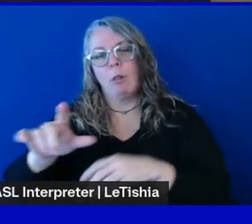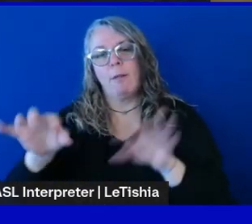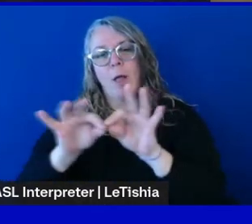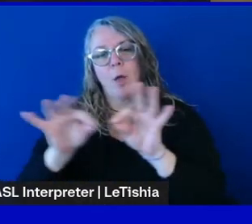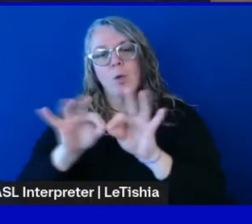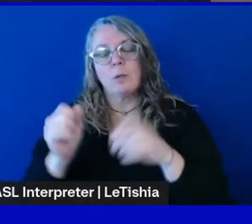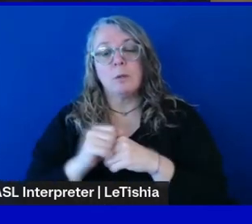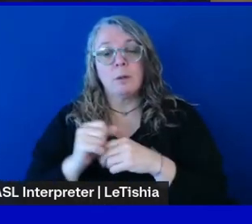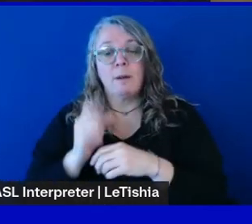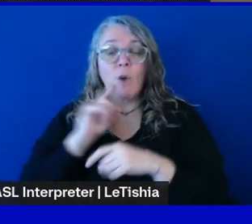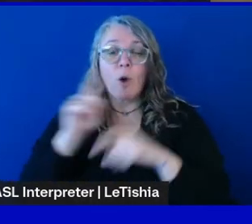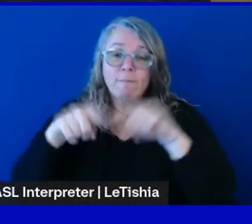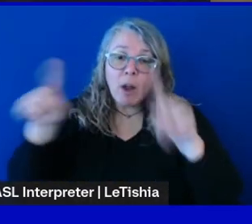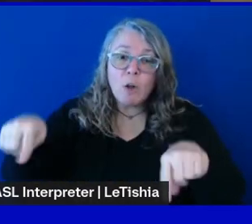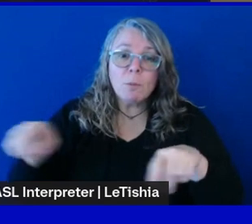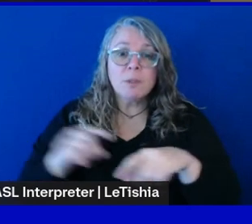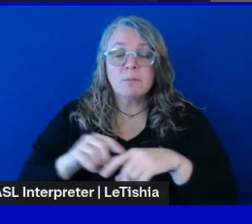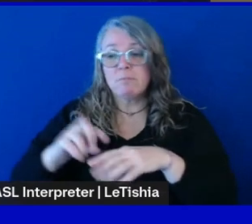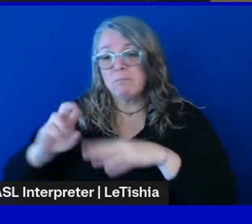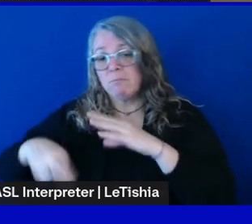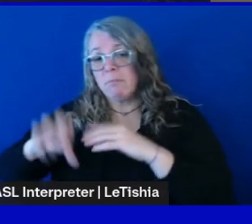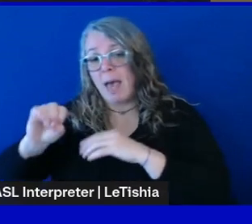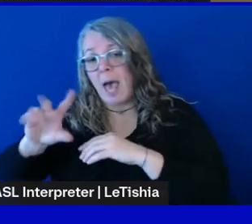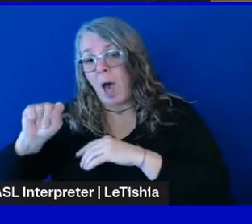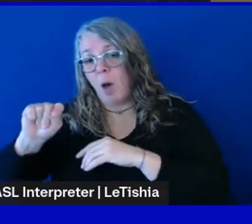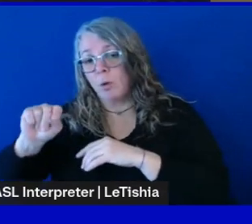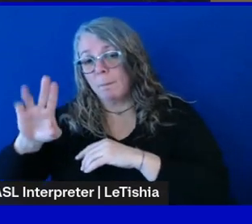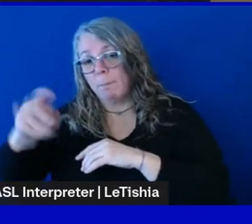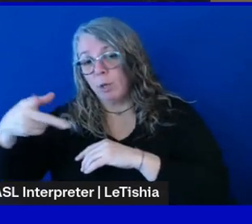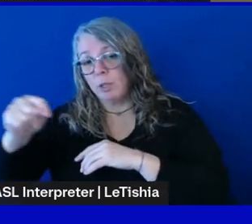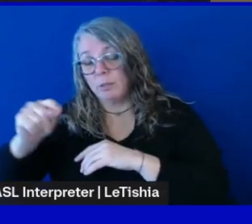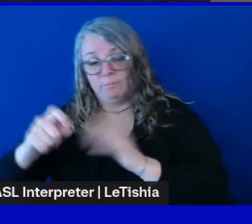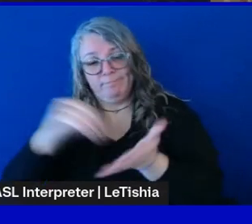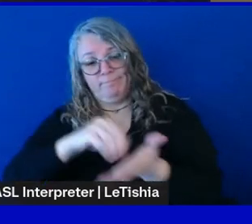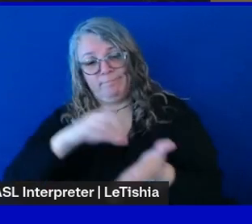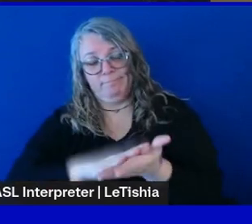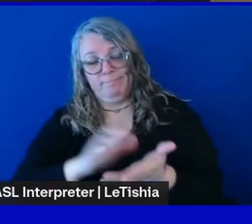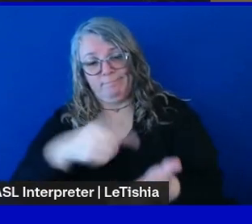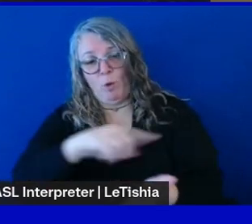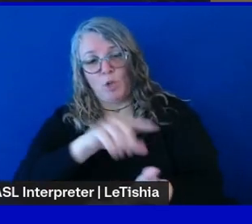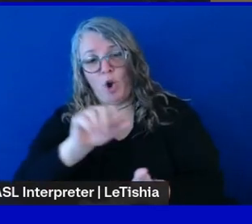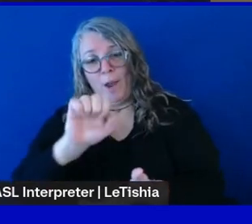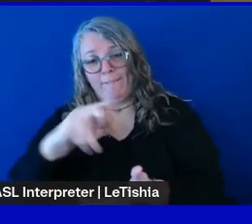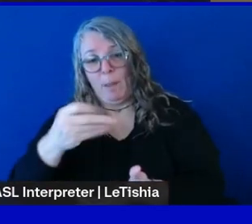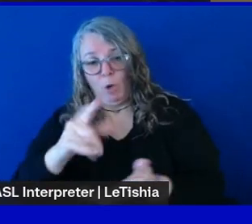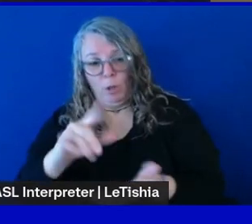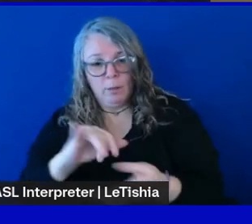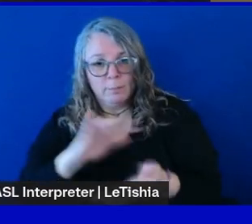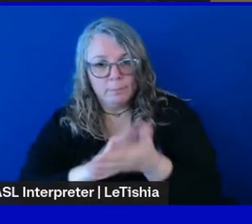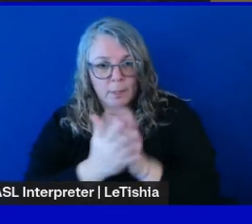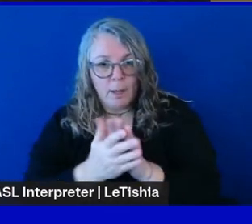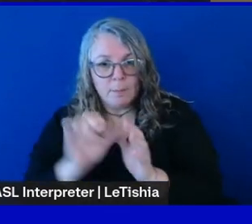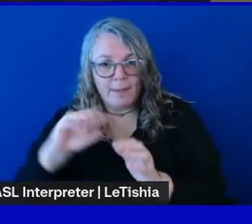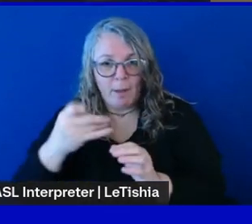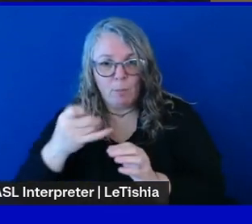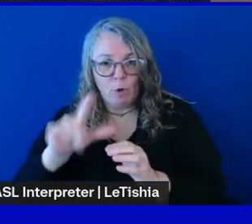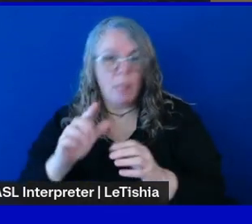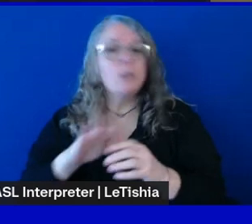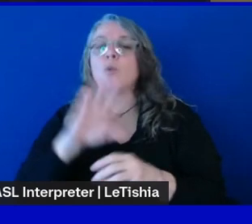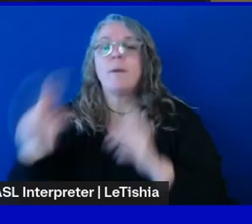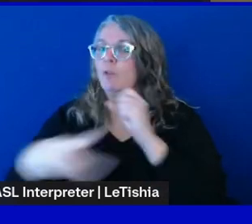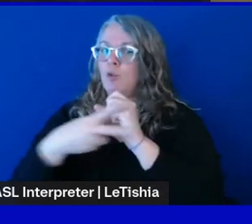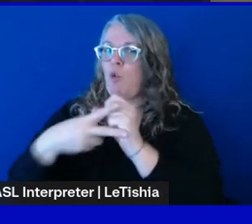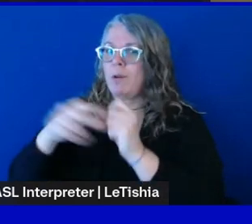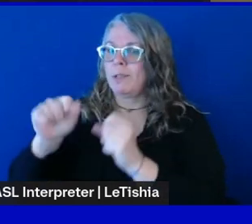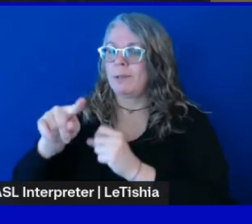of variables and outputs, you simply just mark them as ephemeral, and that makes them ephemeral. So they would never be stored in state, but